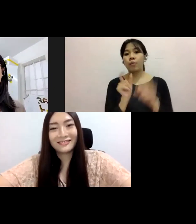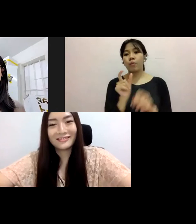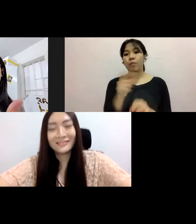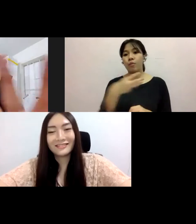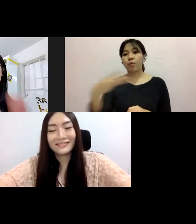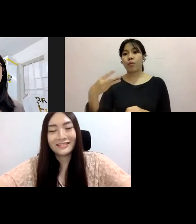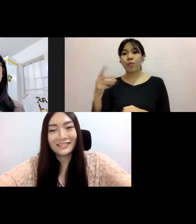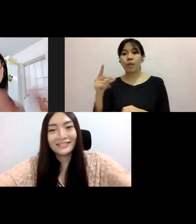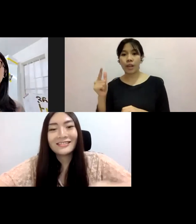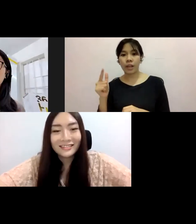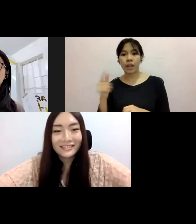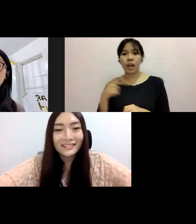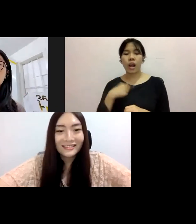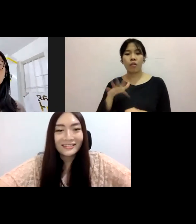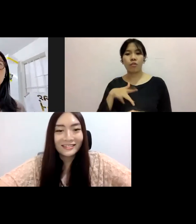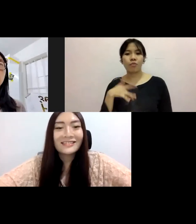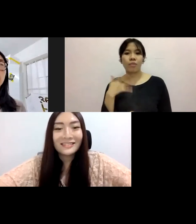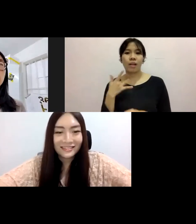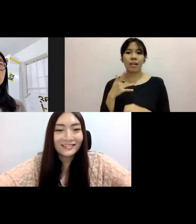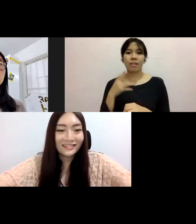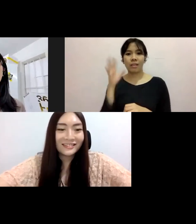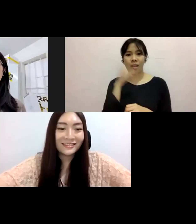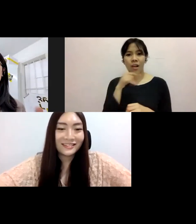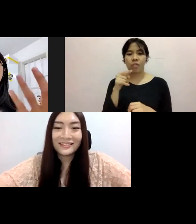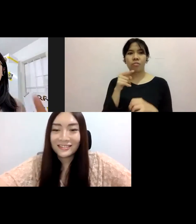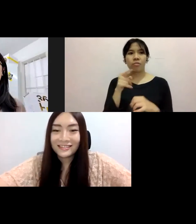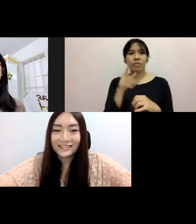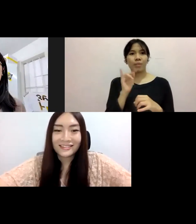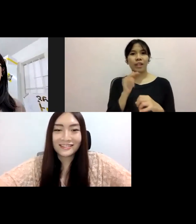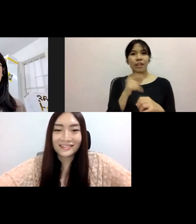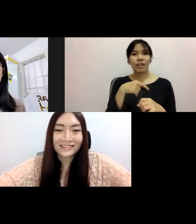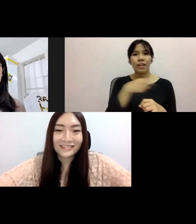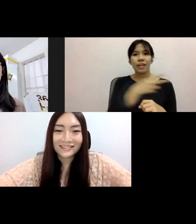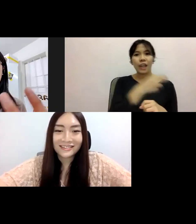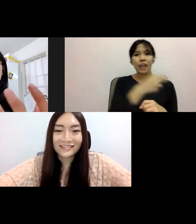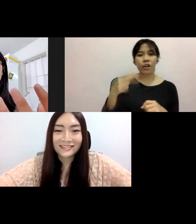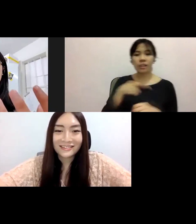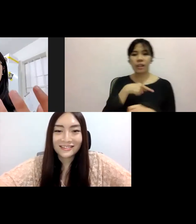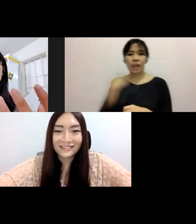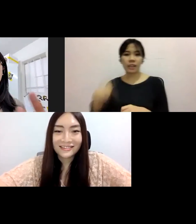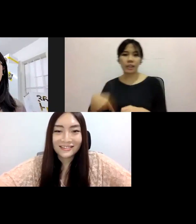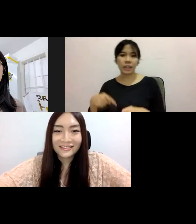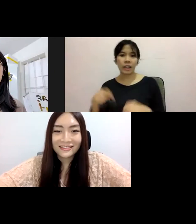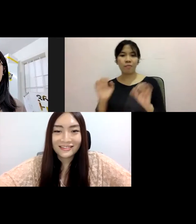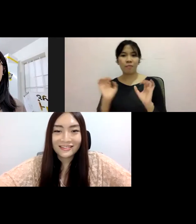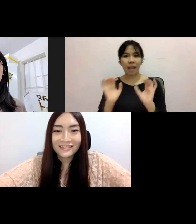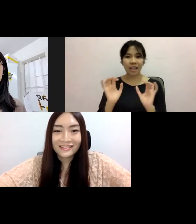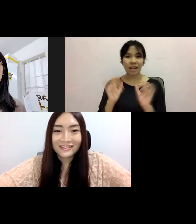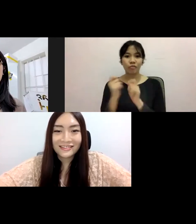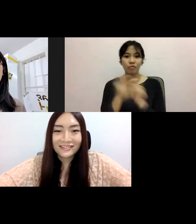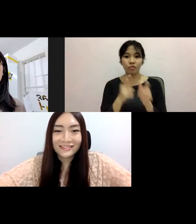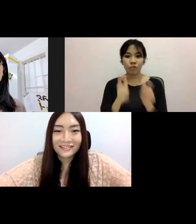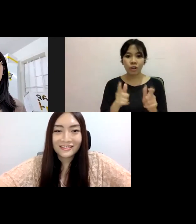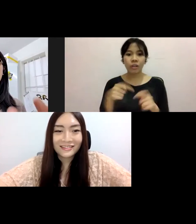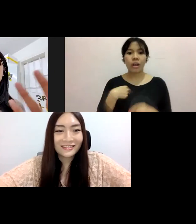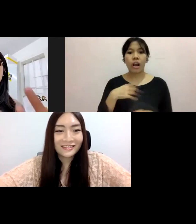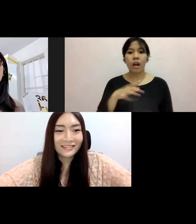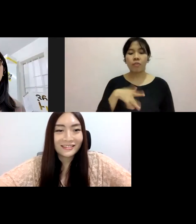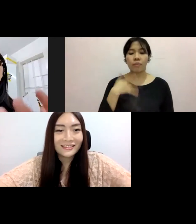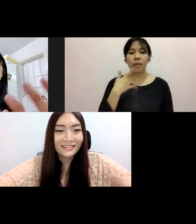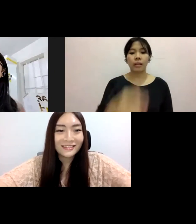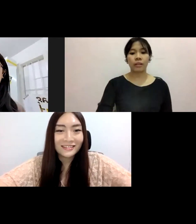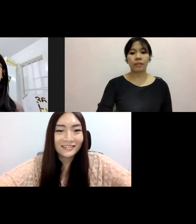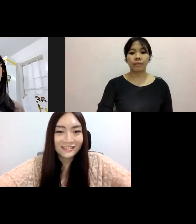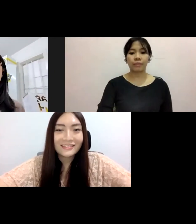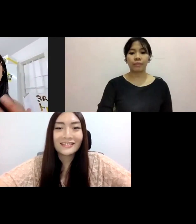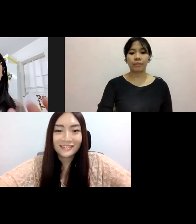like Indonesia or China. So I think that's very important to support the